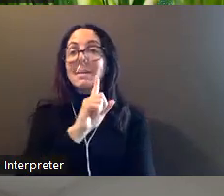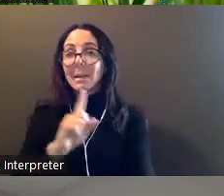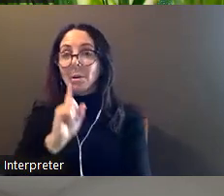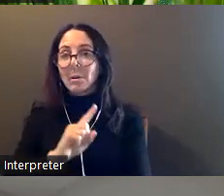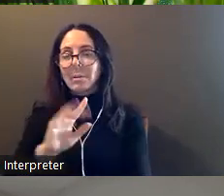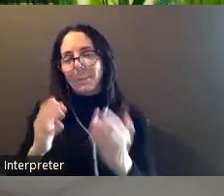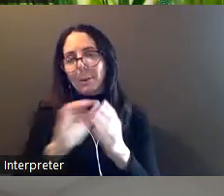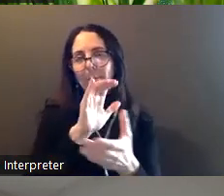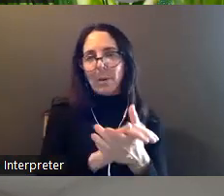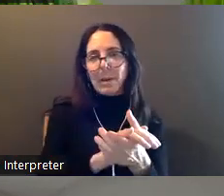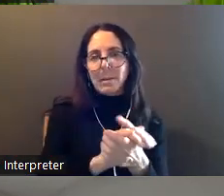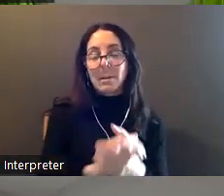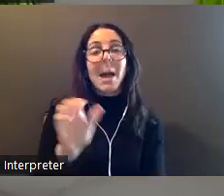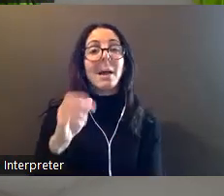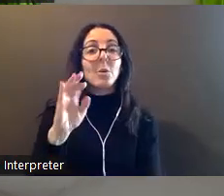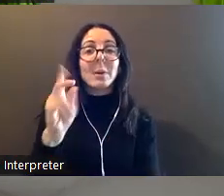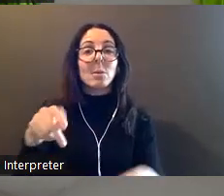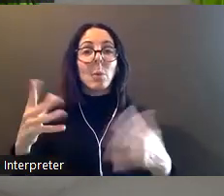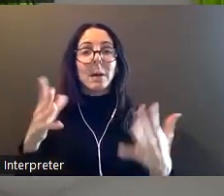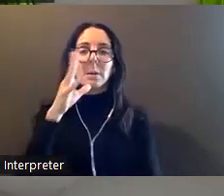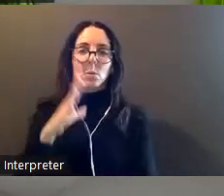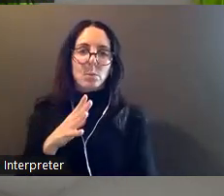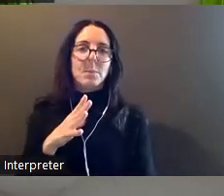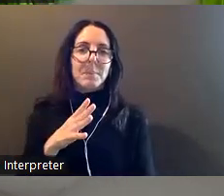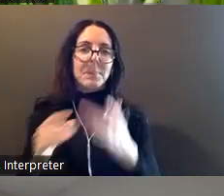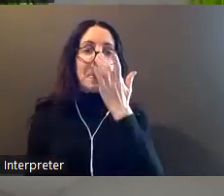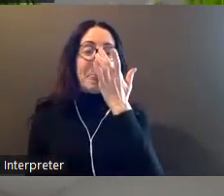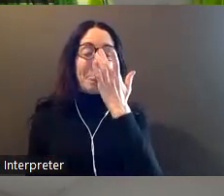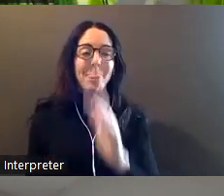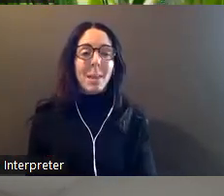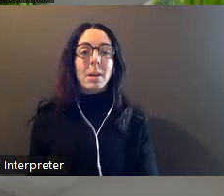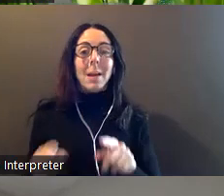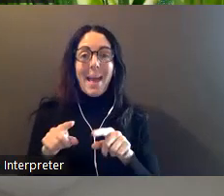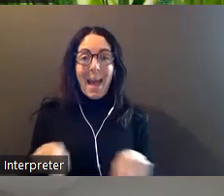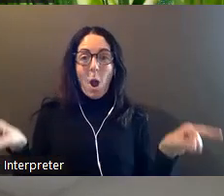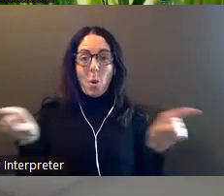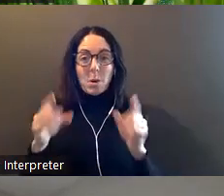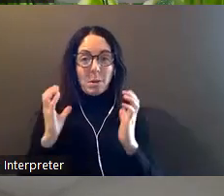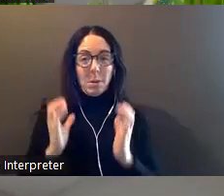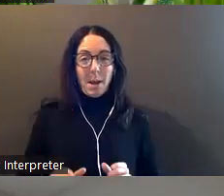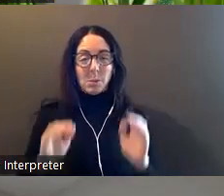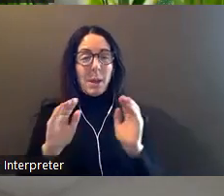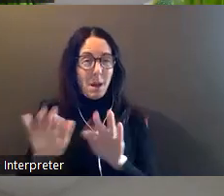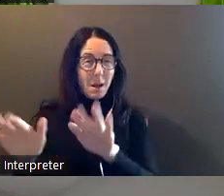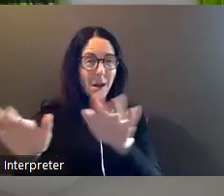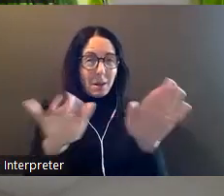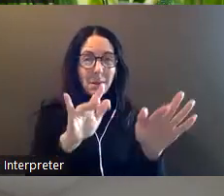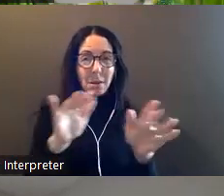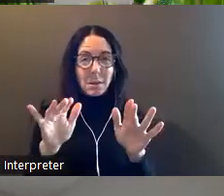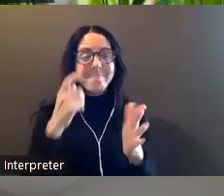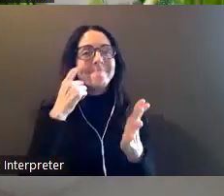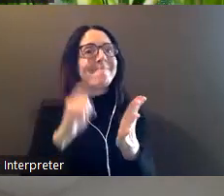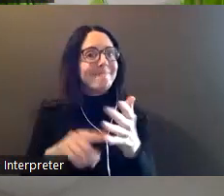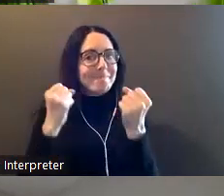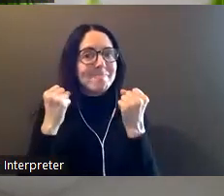married, and being female. When we looked at our client population, we found that many of our